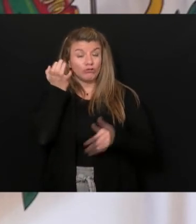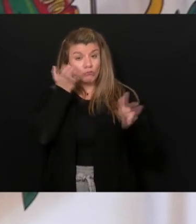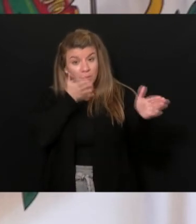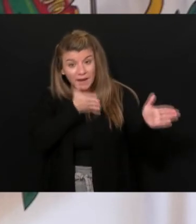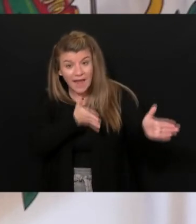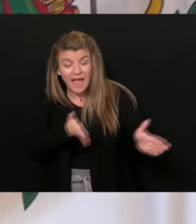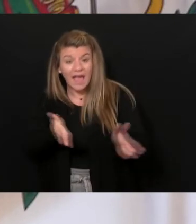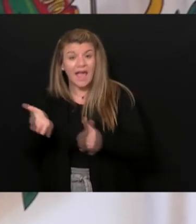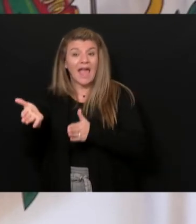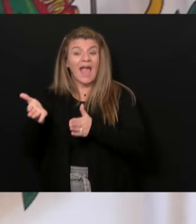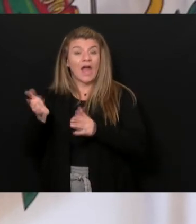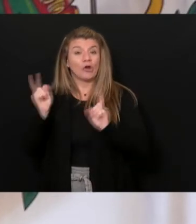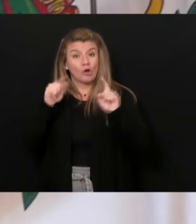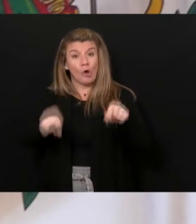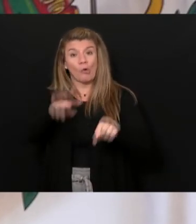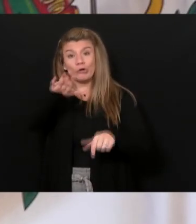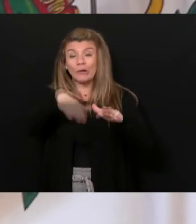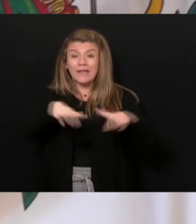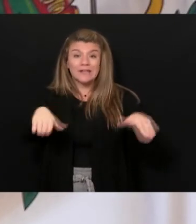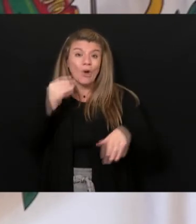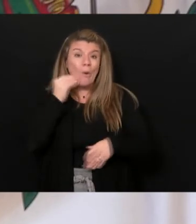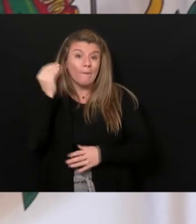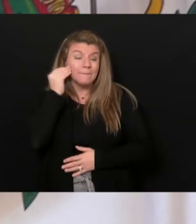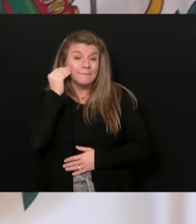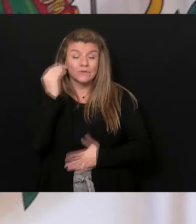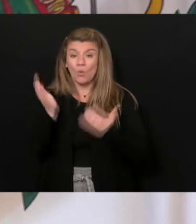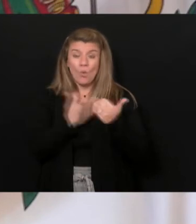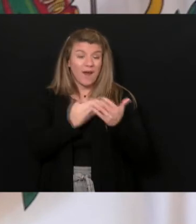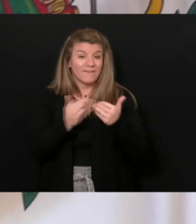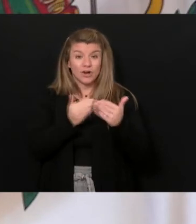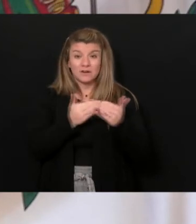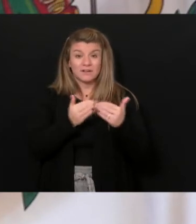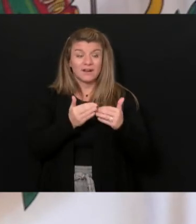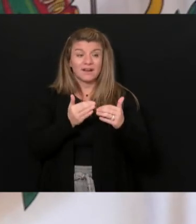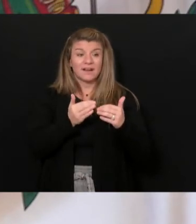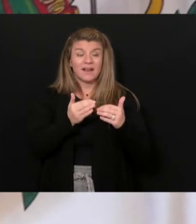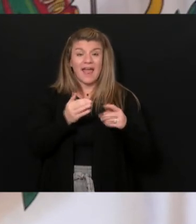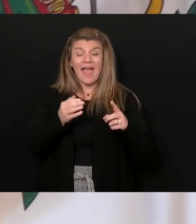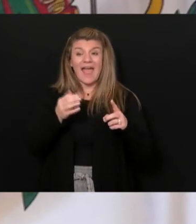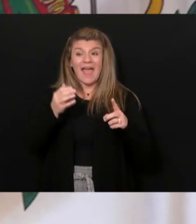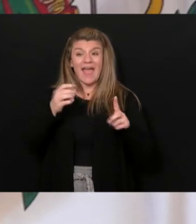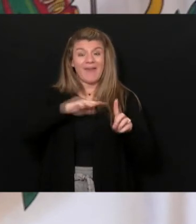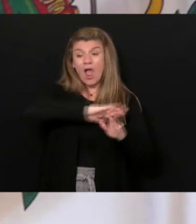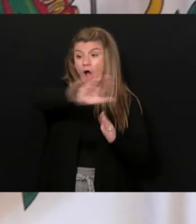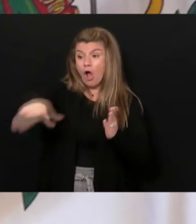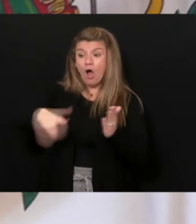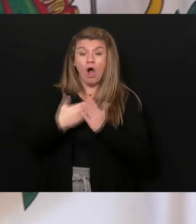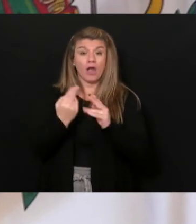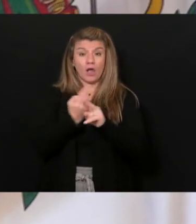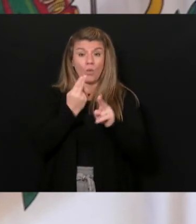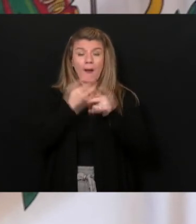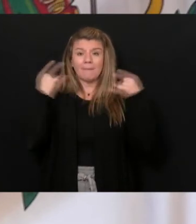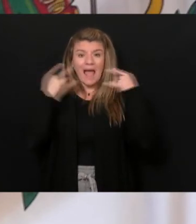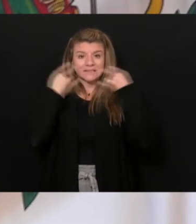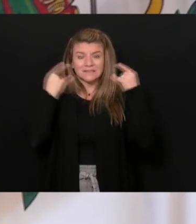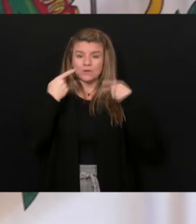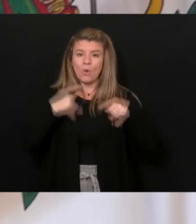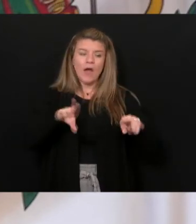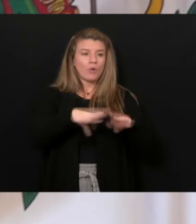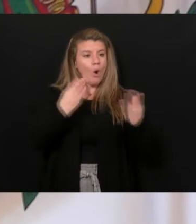your children's homes or whatever like that, and everybody can be wearing a mask and everything while you open presents,